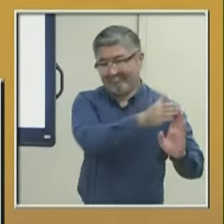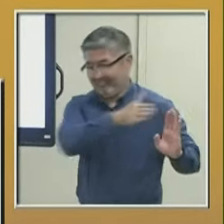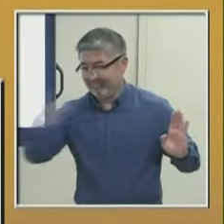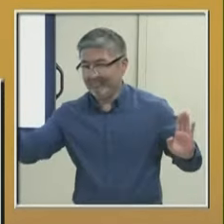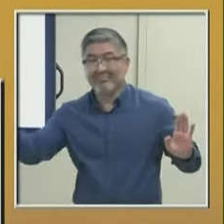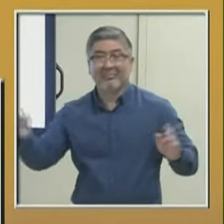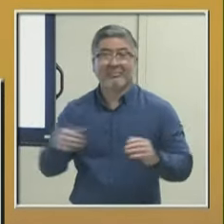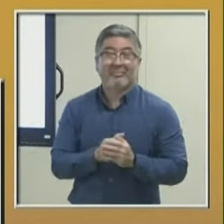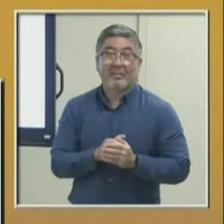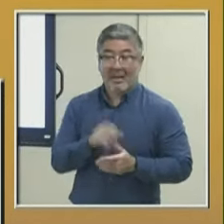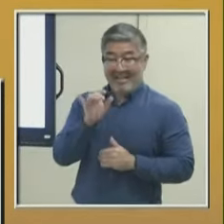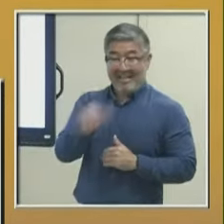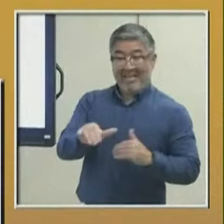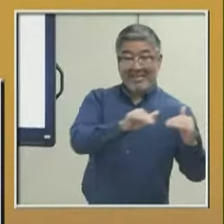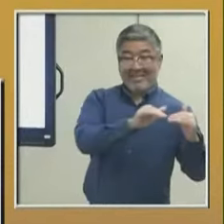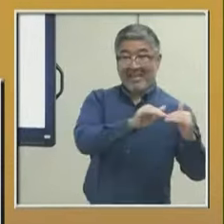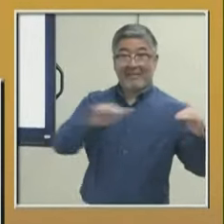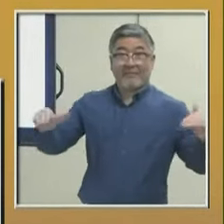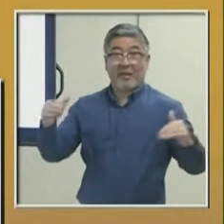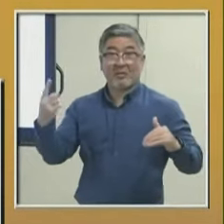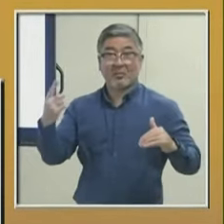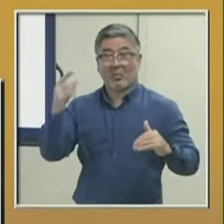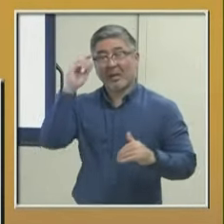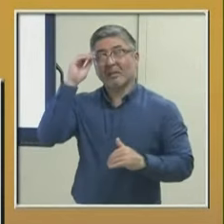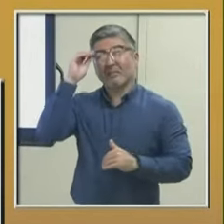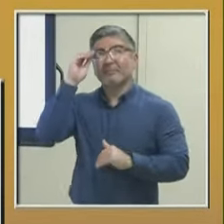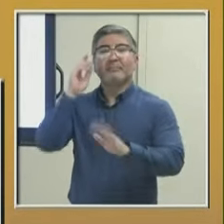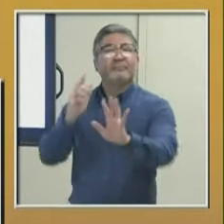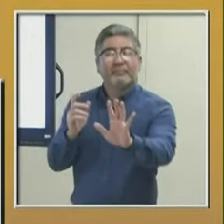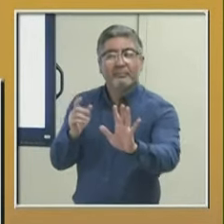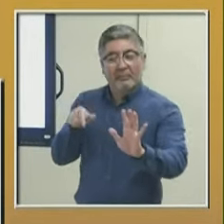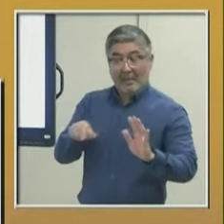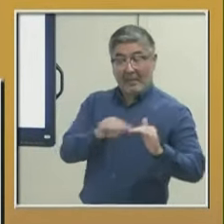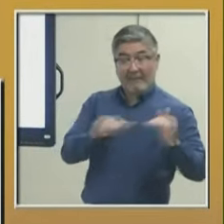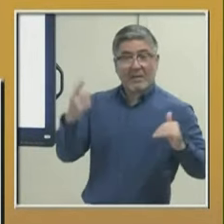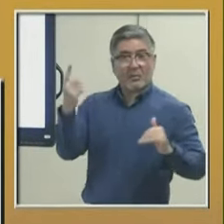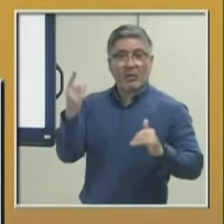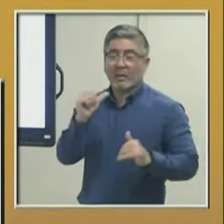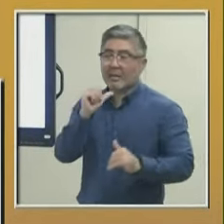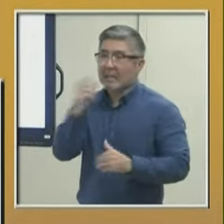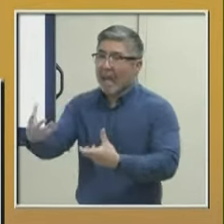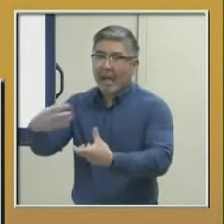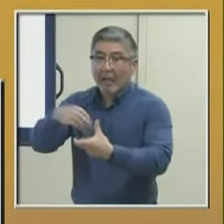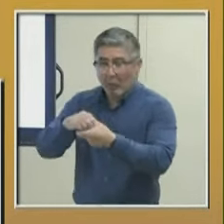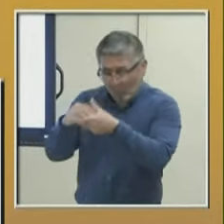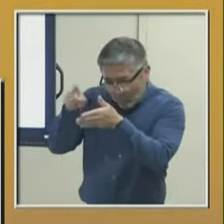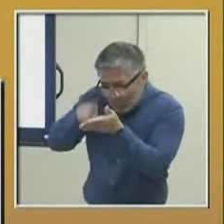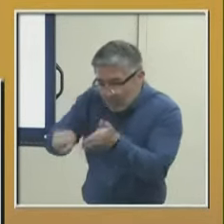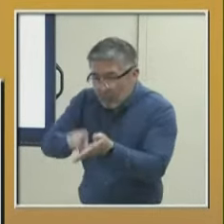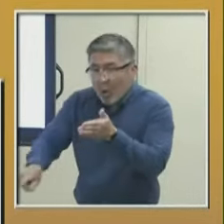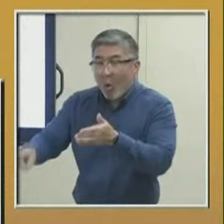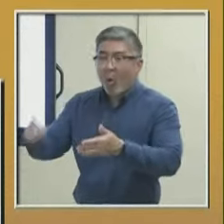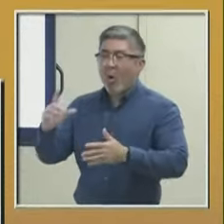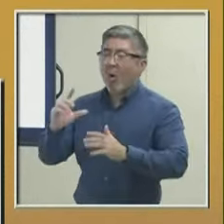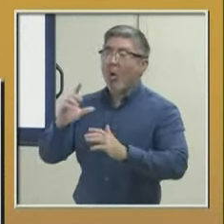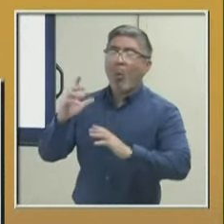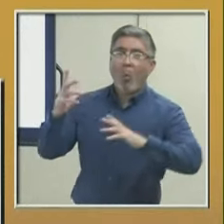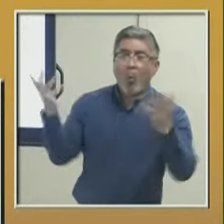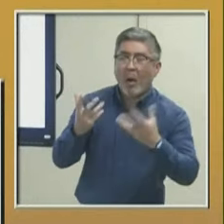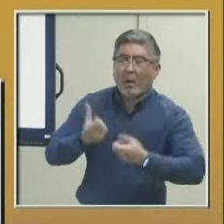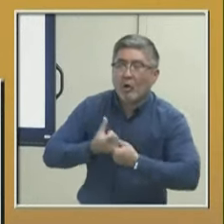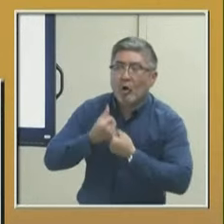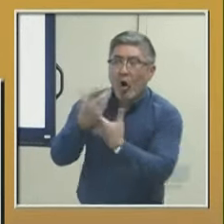This phase does not include an investigation of the cause. The